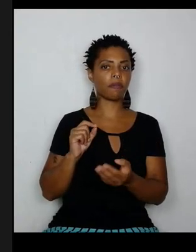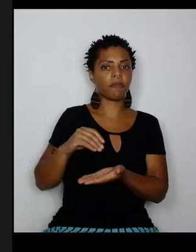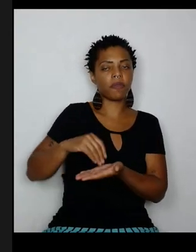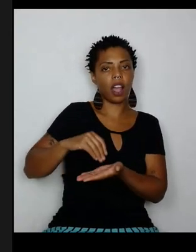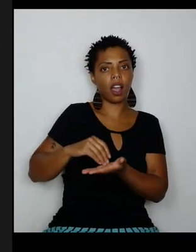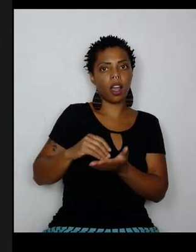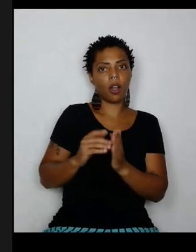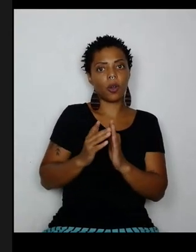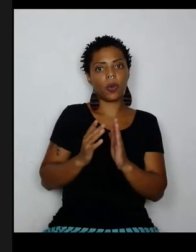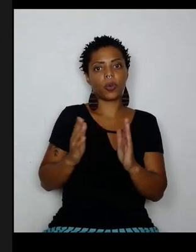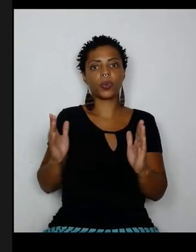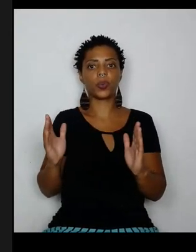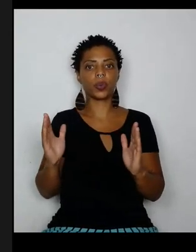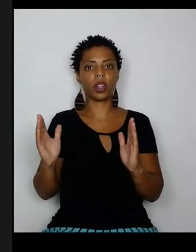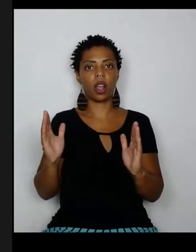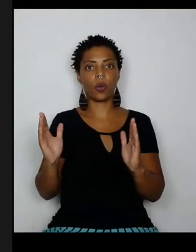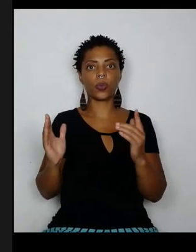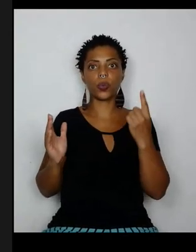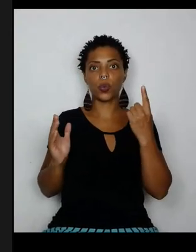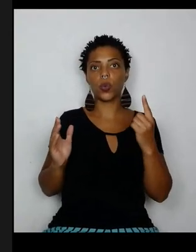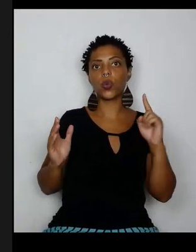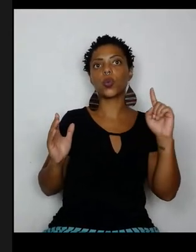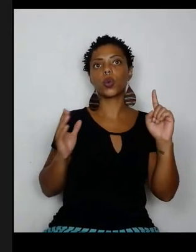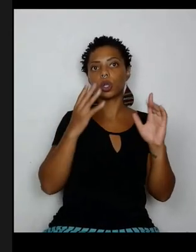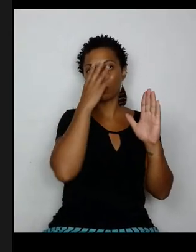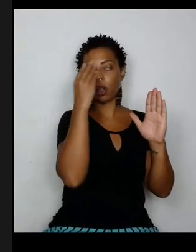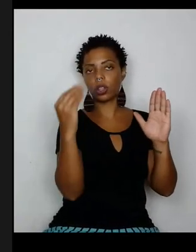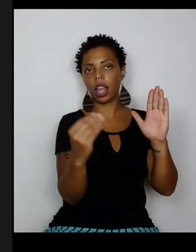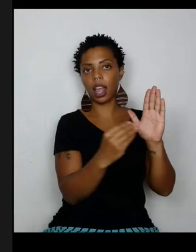from 1848 to 1903